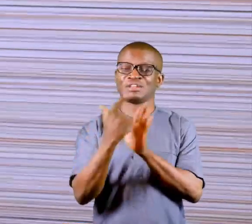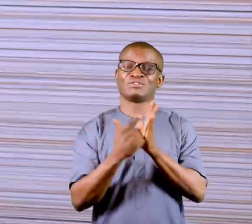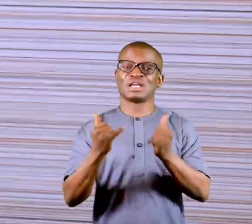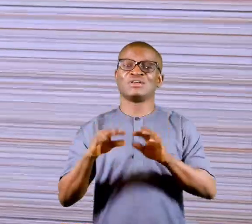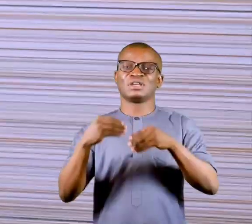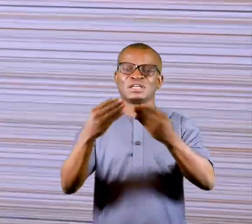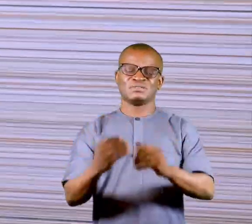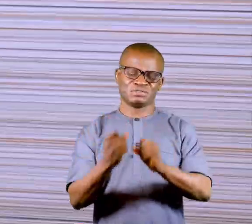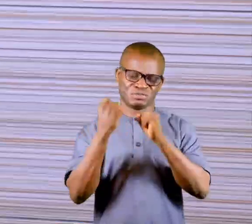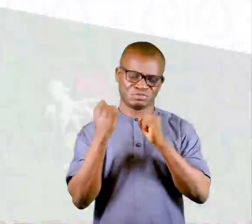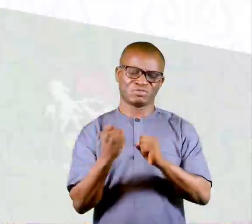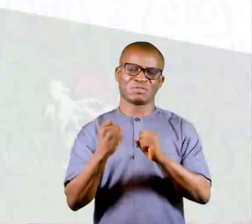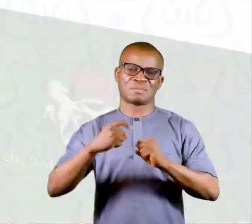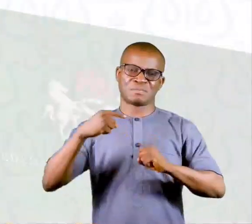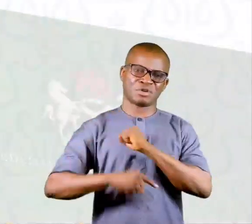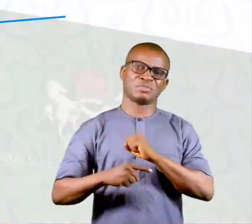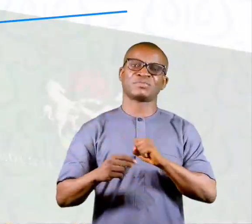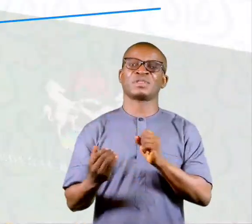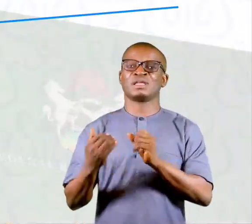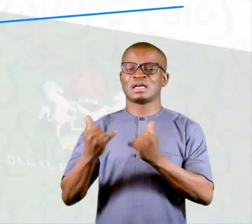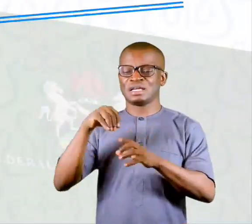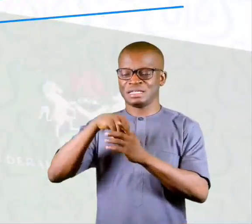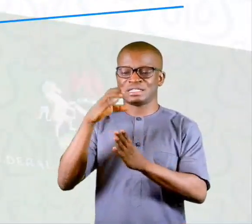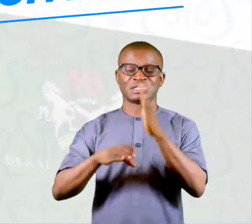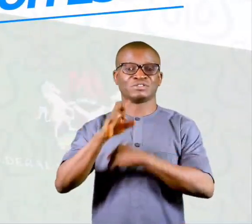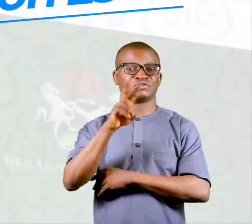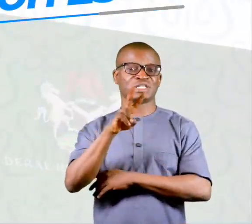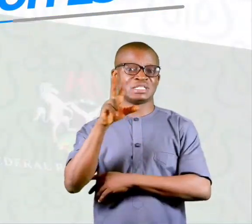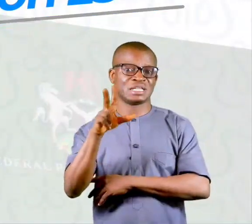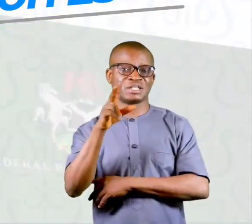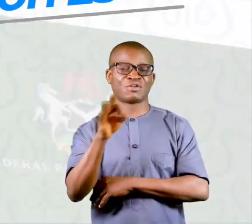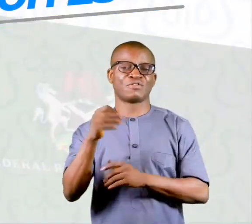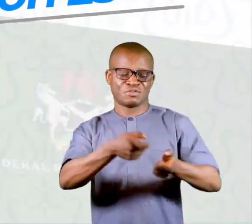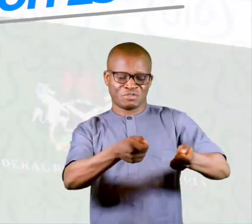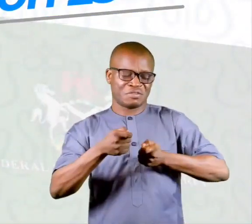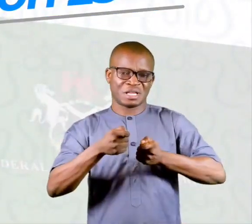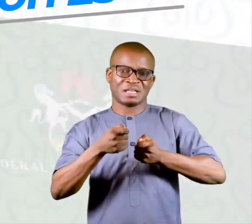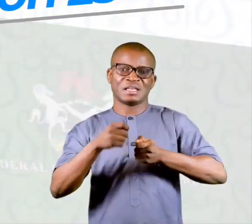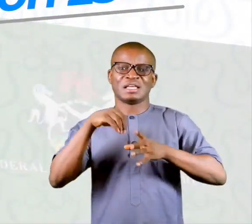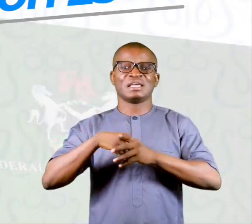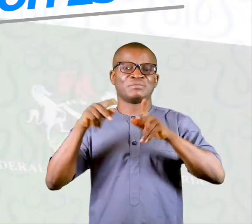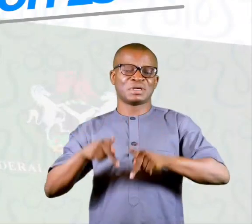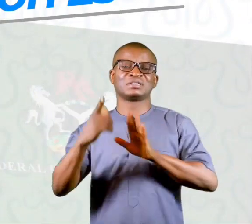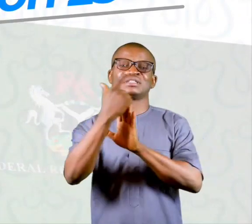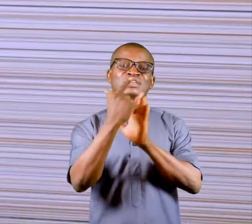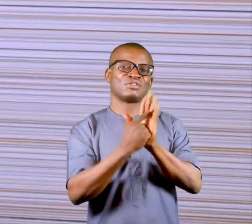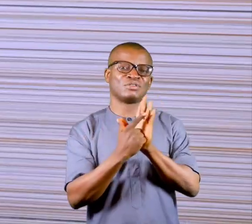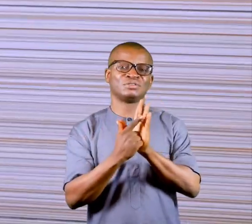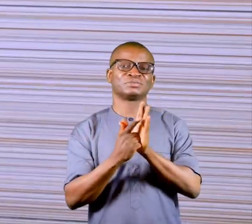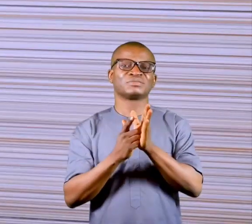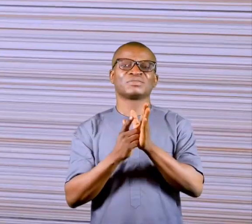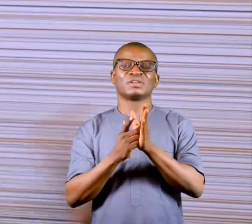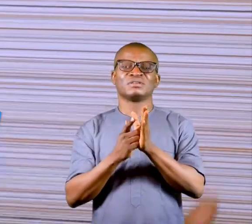the legislation a bite. Then Section 23 of Trafficking in Persons Prohibition Enforcement and Addiction Act is